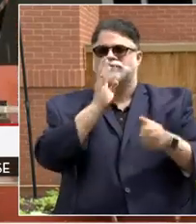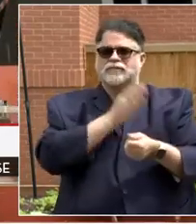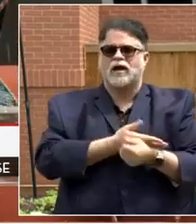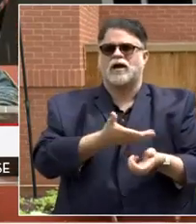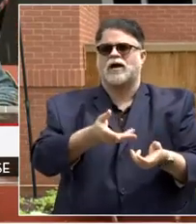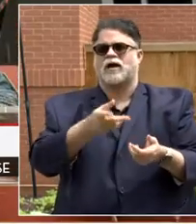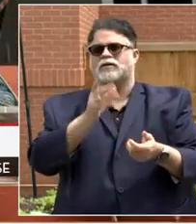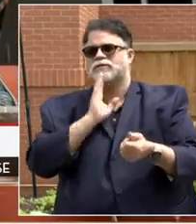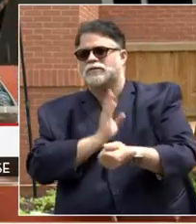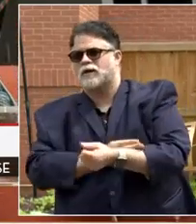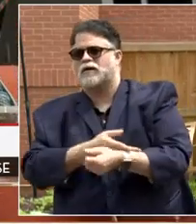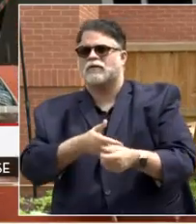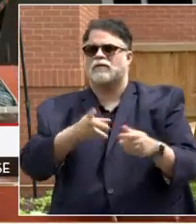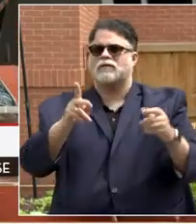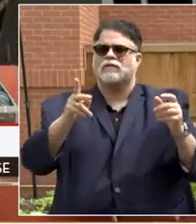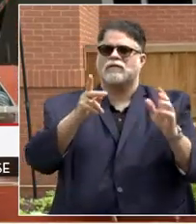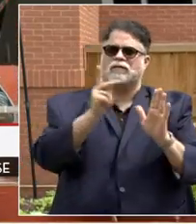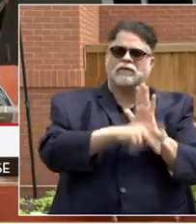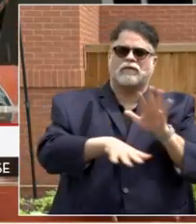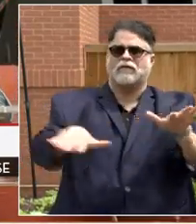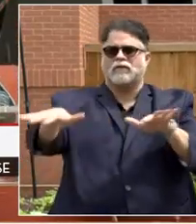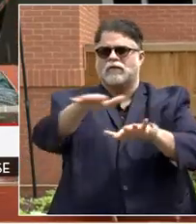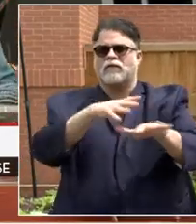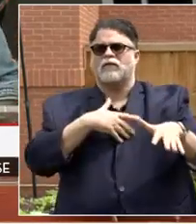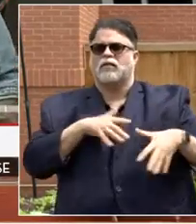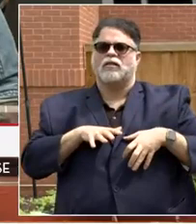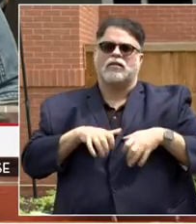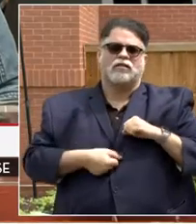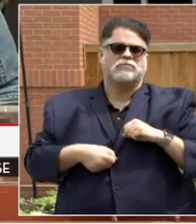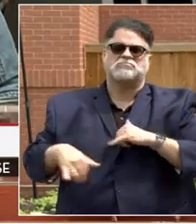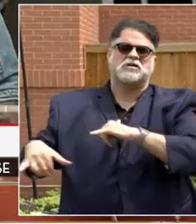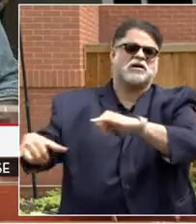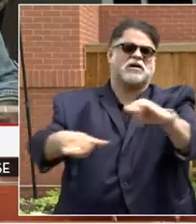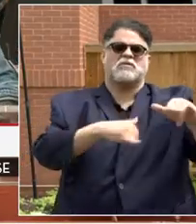out. And I'm still hurting. I lost my mother.